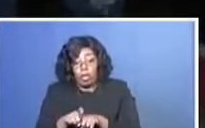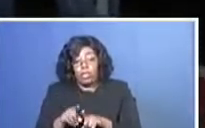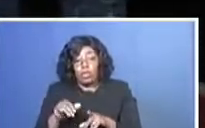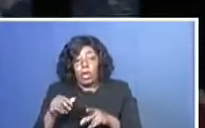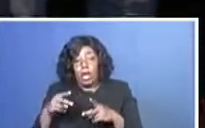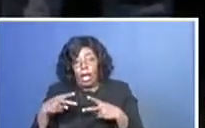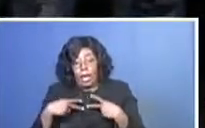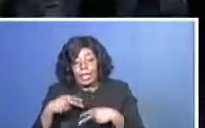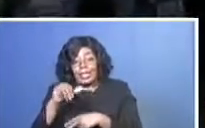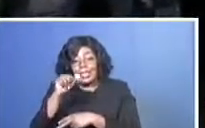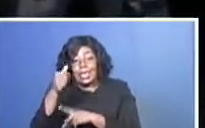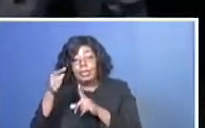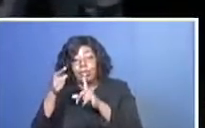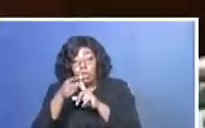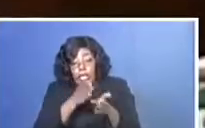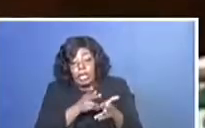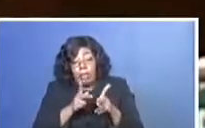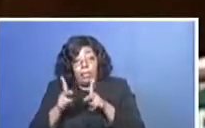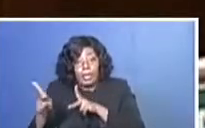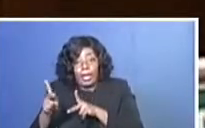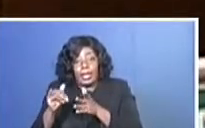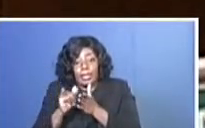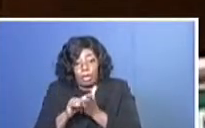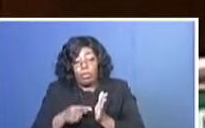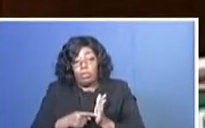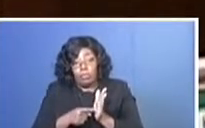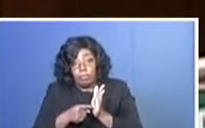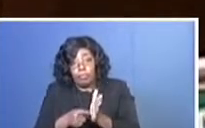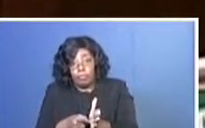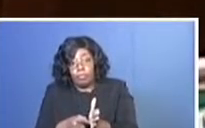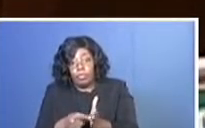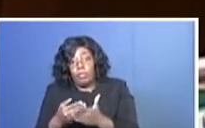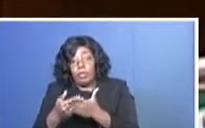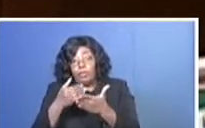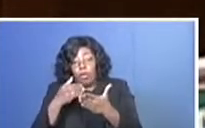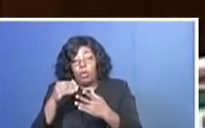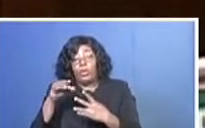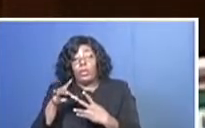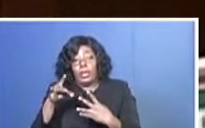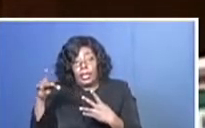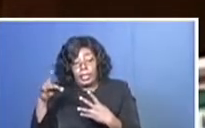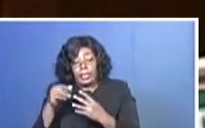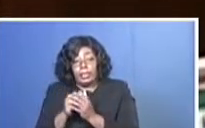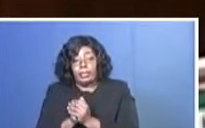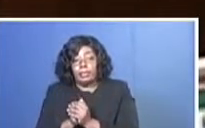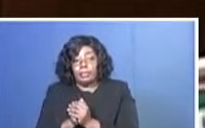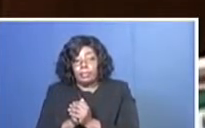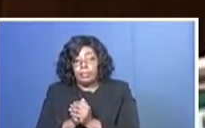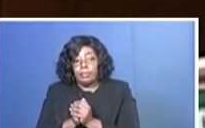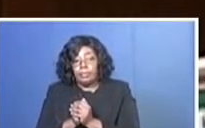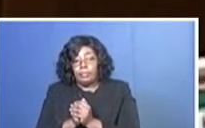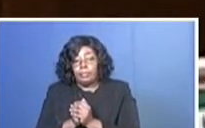plan. That 10-point plan was published before we were elected.